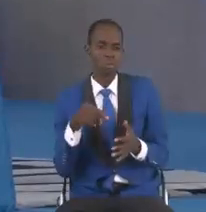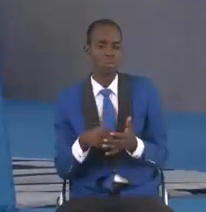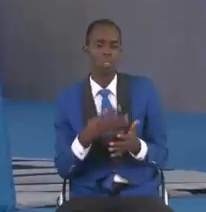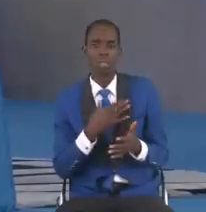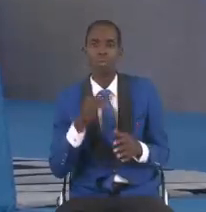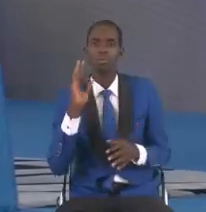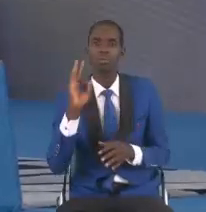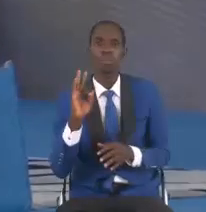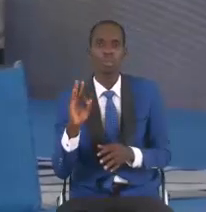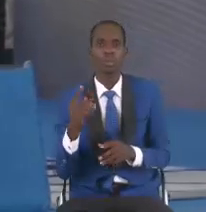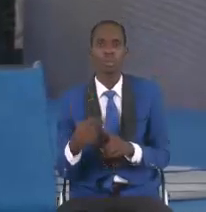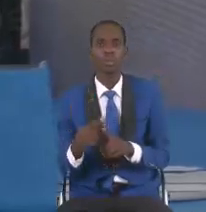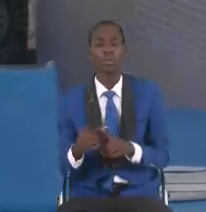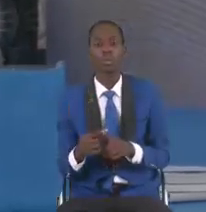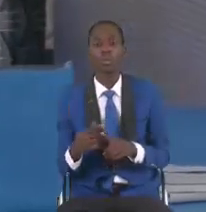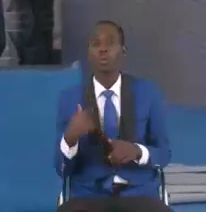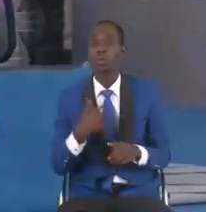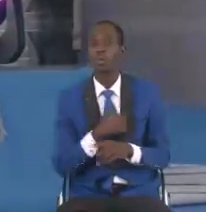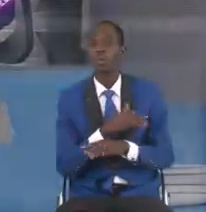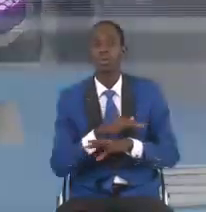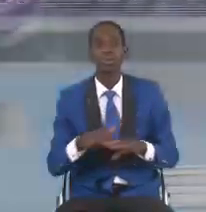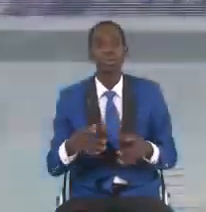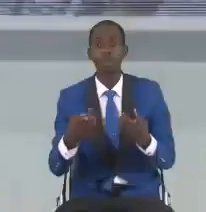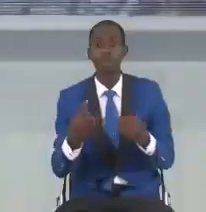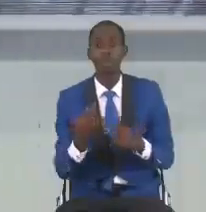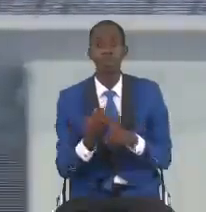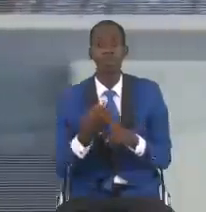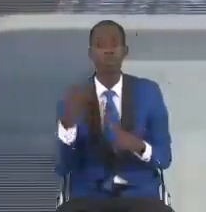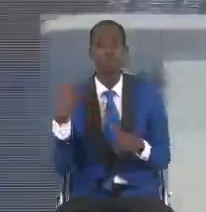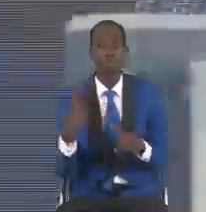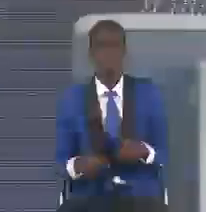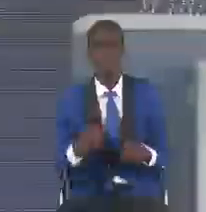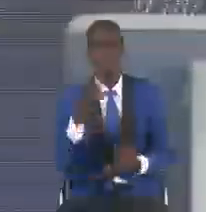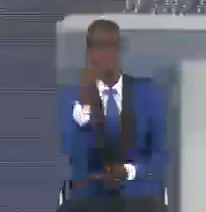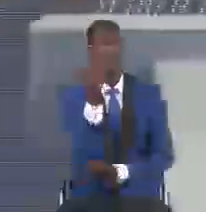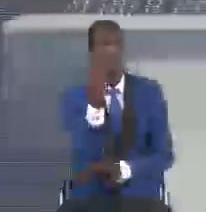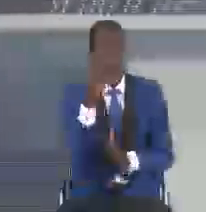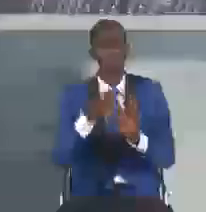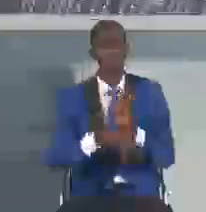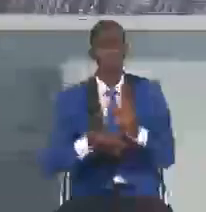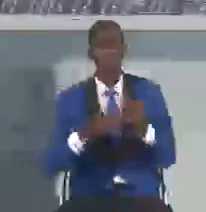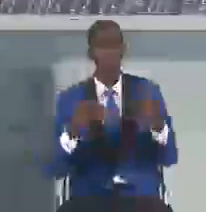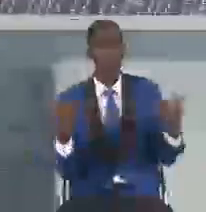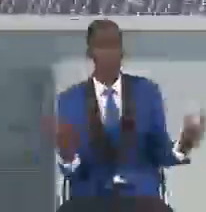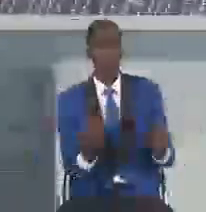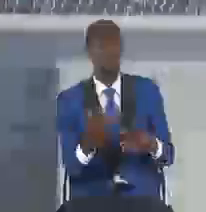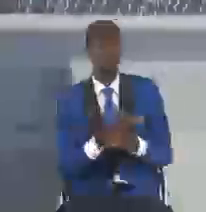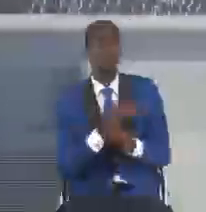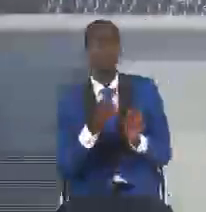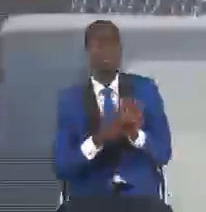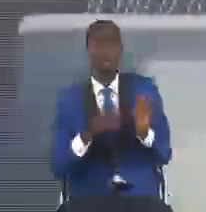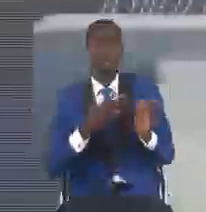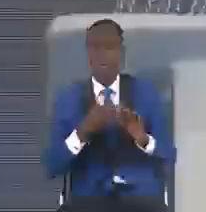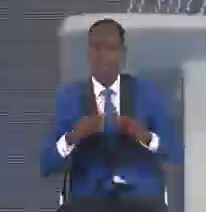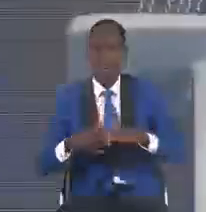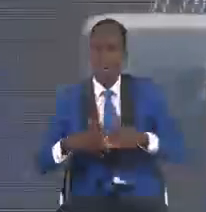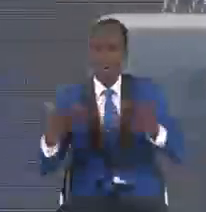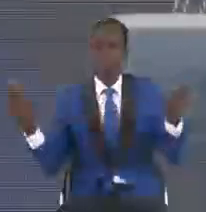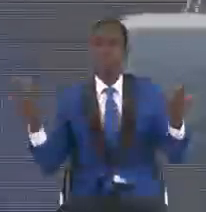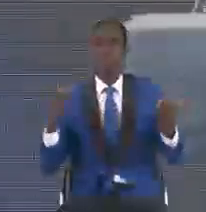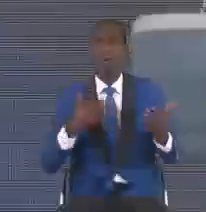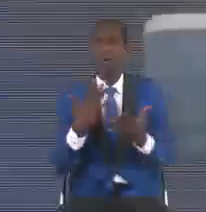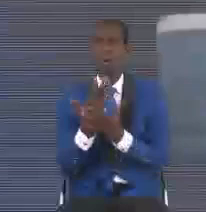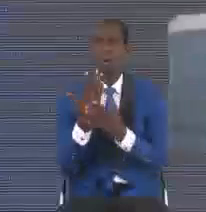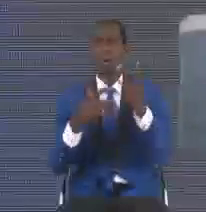We don't come from the jungle of sinfulness and then open our mouth and then begin to preach the